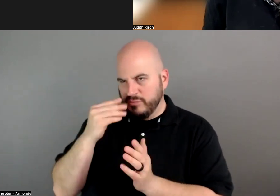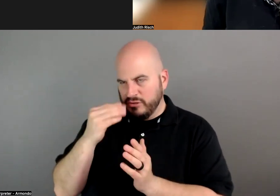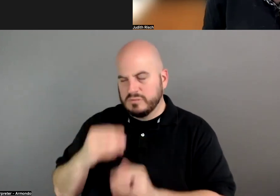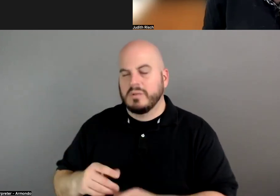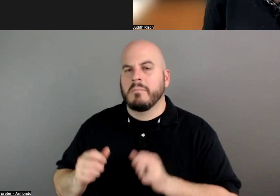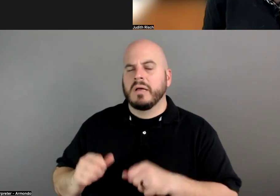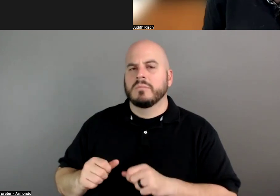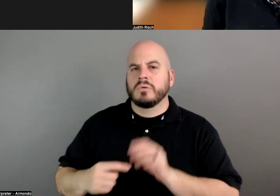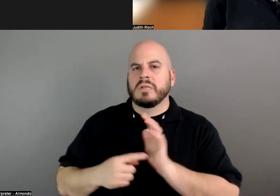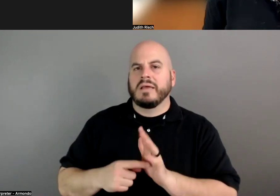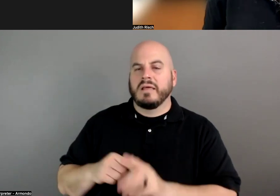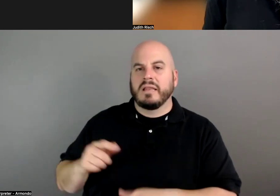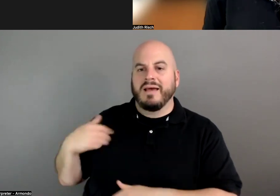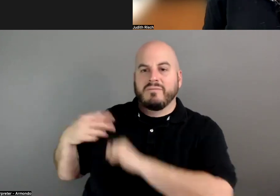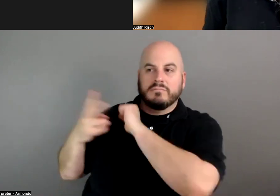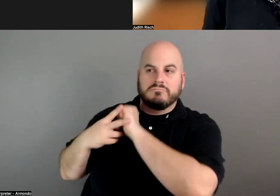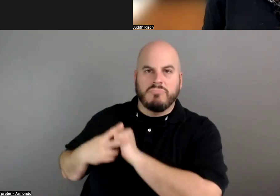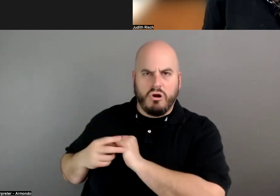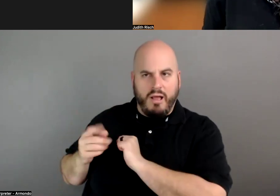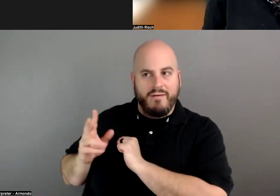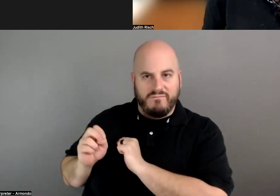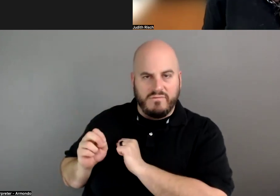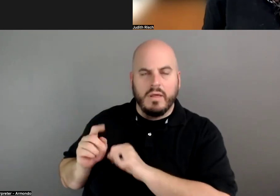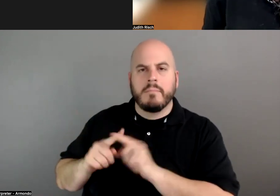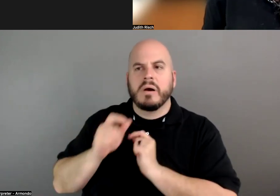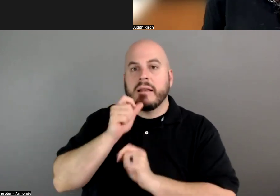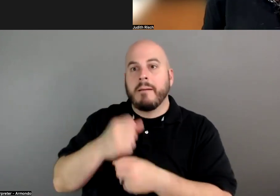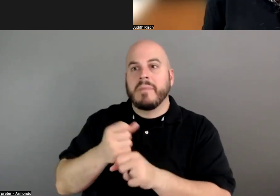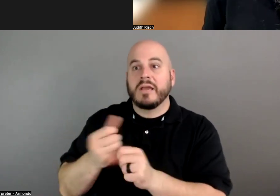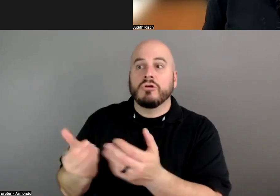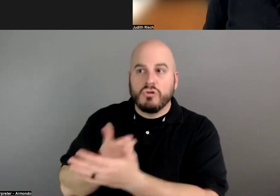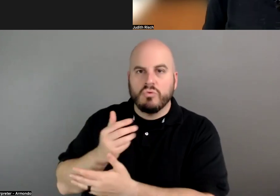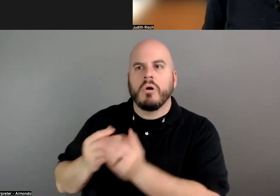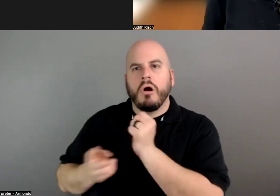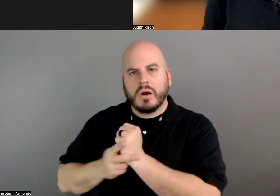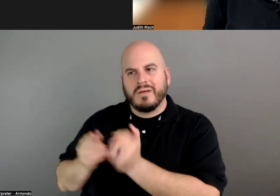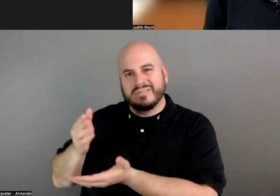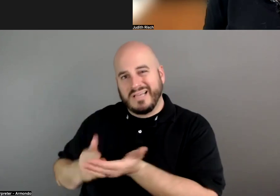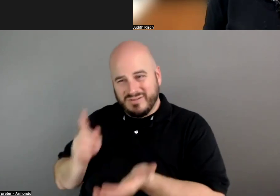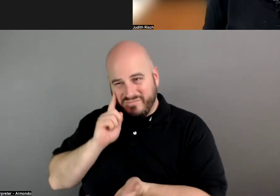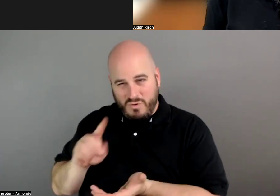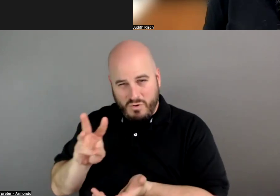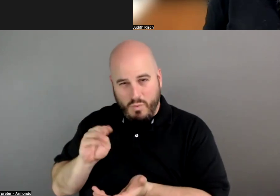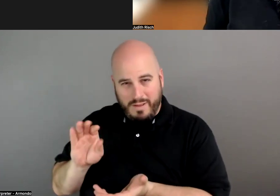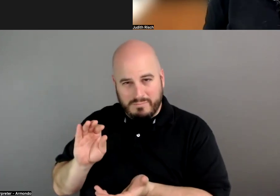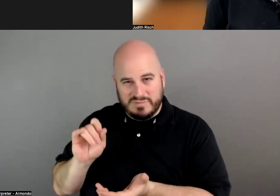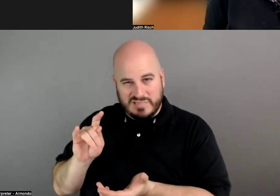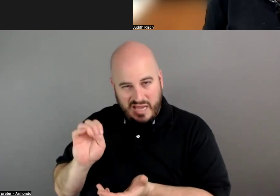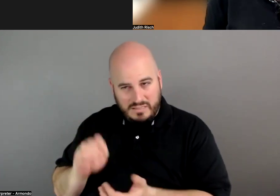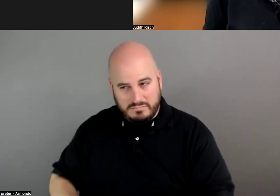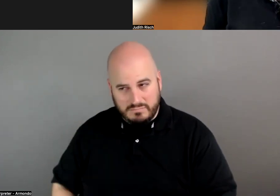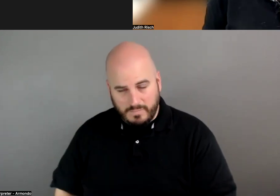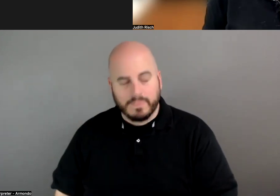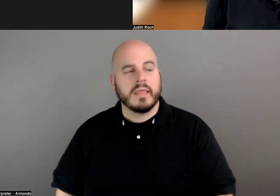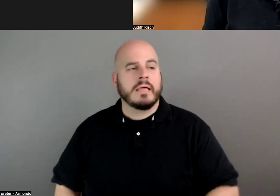that it's archived, but not make a new archive section of a site? And then there was